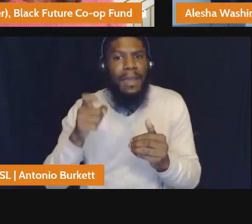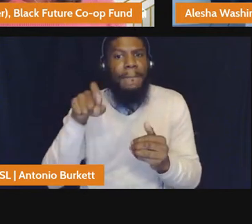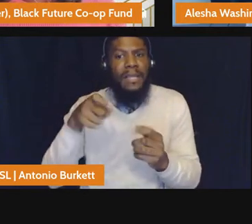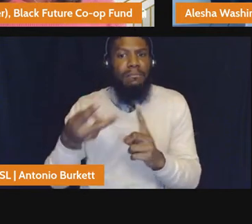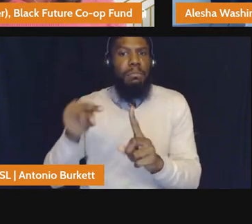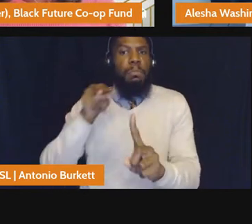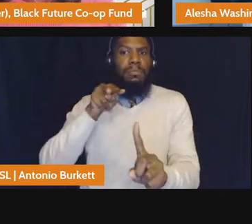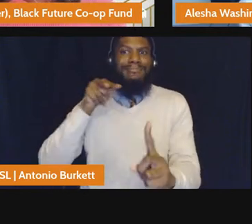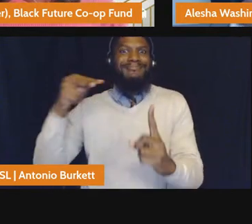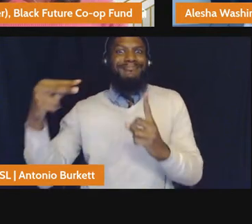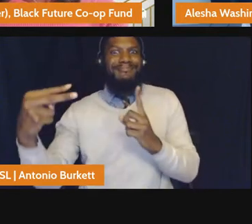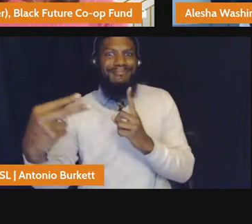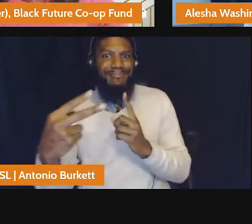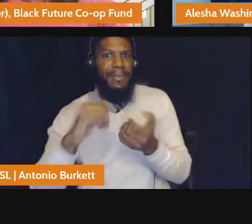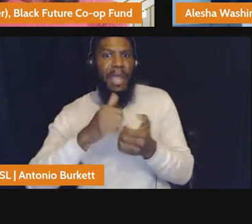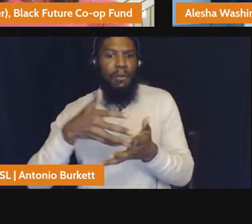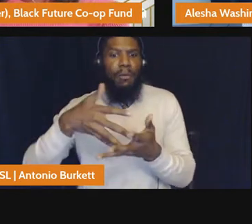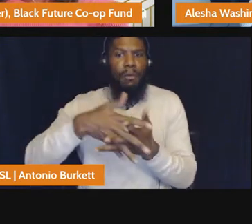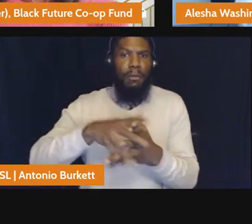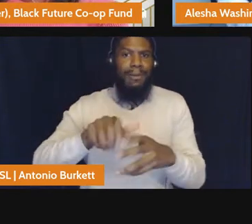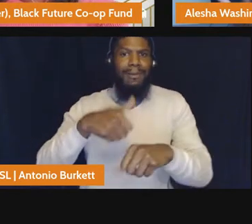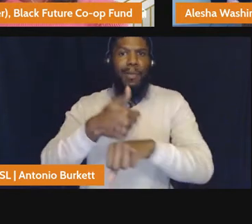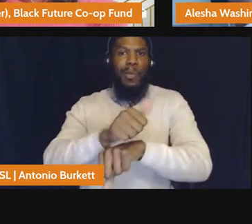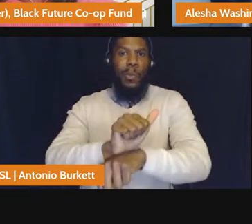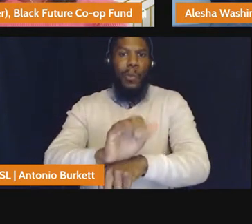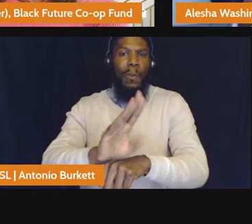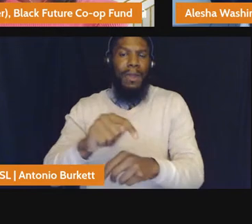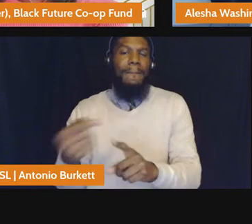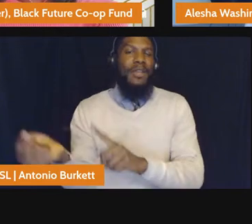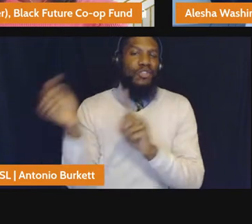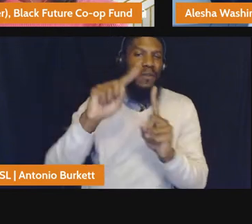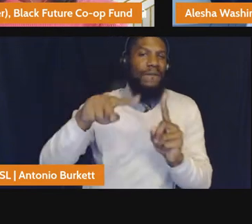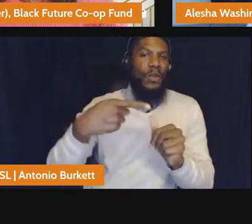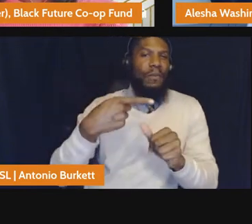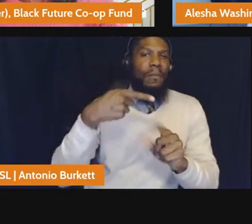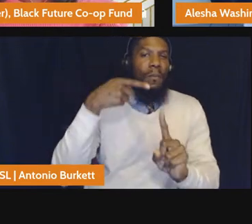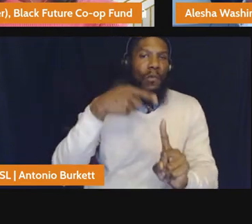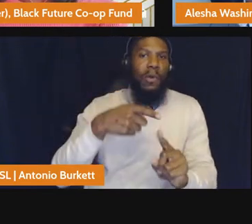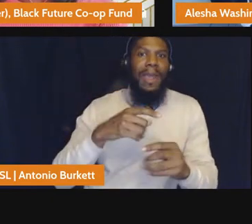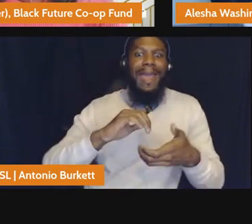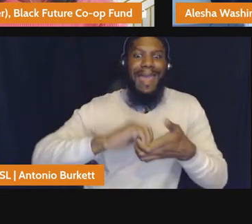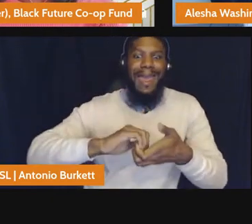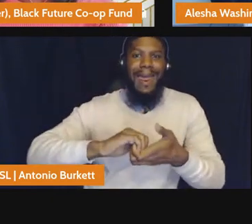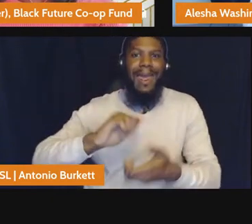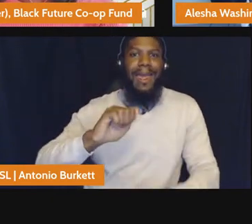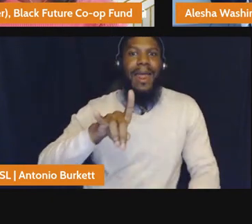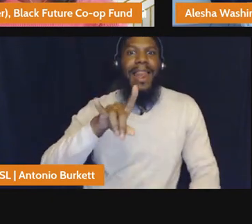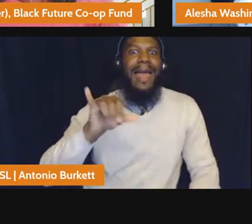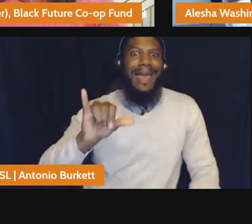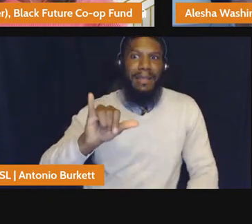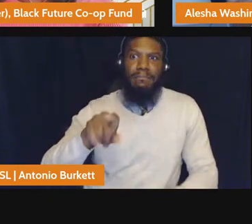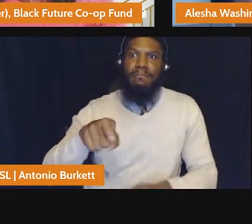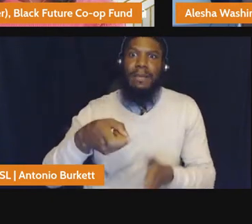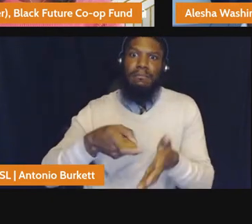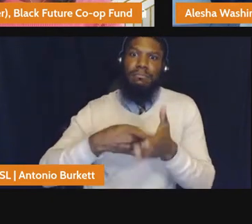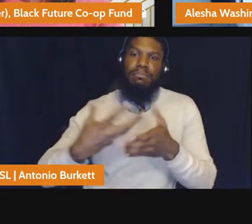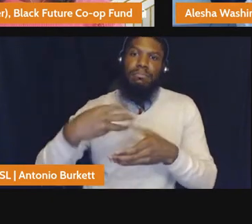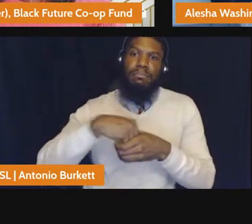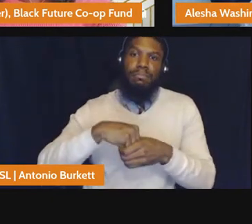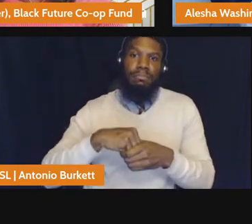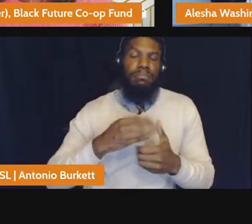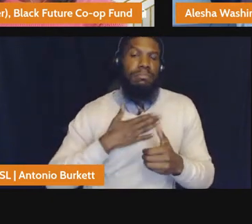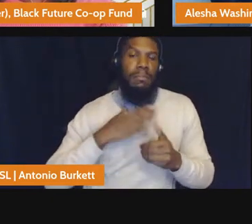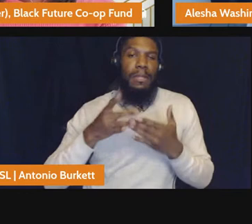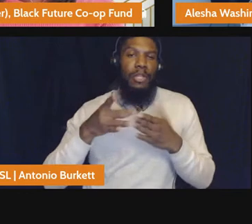first point, it takes allies, right? So for my leadership of community programs who are majority white women, to